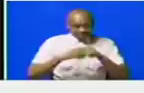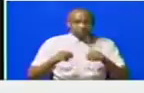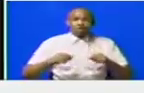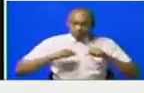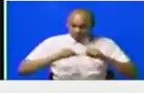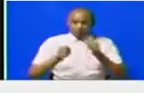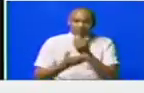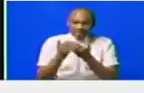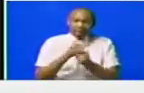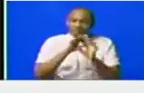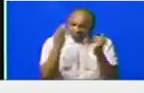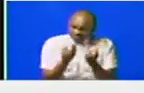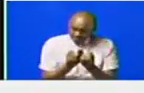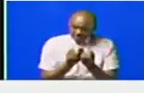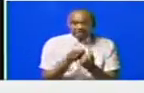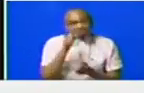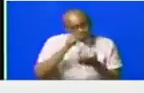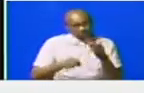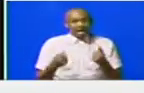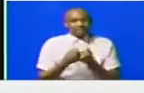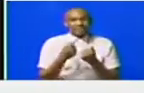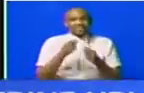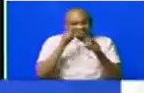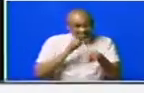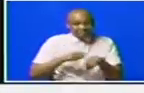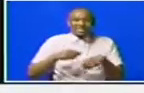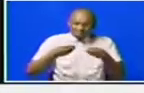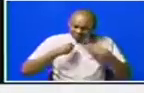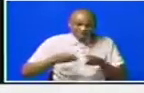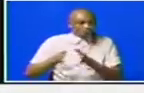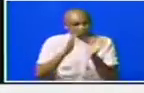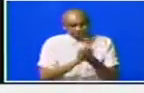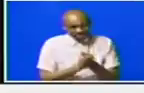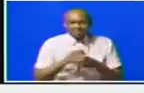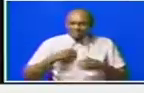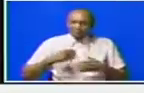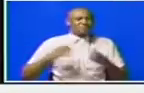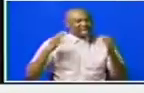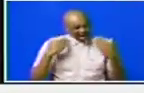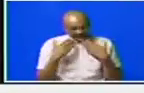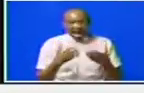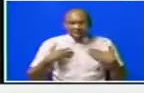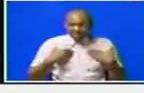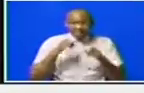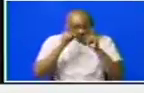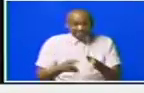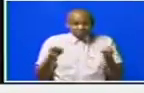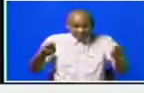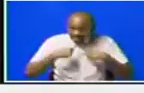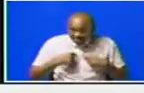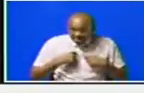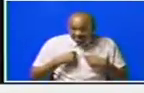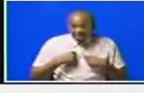sustain my family in all that I'm going through, is when someone gives me an opportunity. I'll be very happy. If someone comes out and tells me,